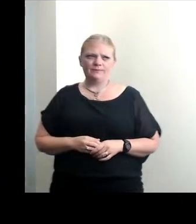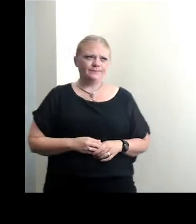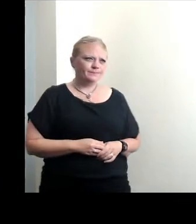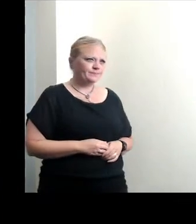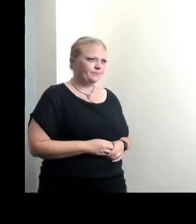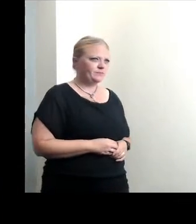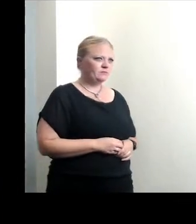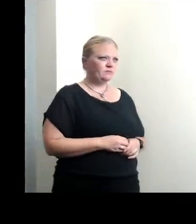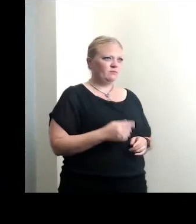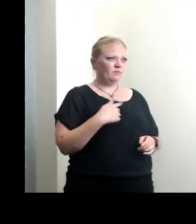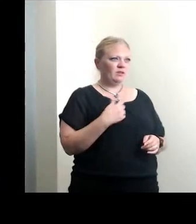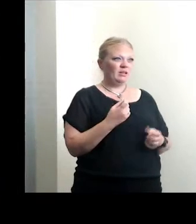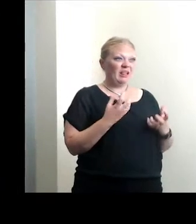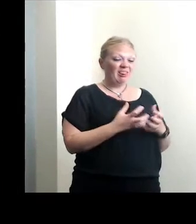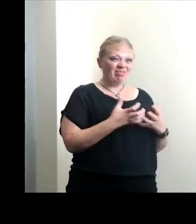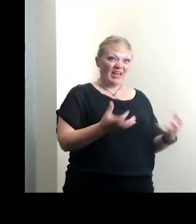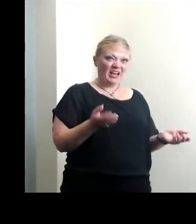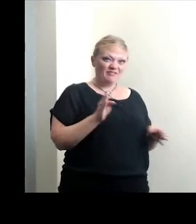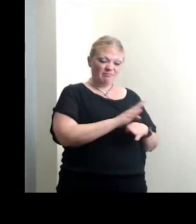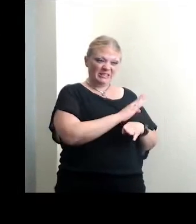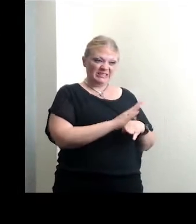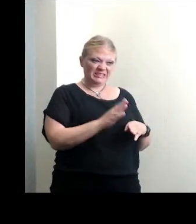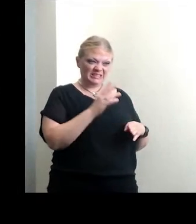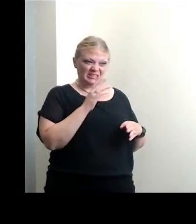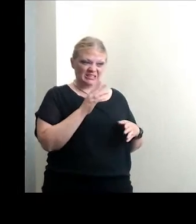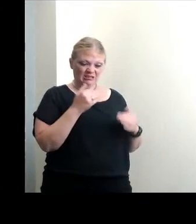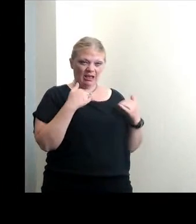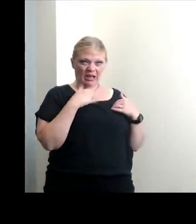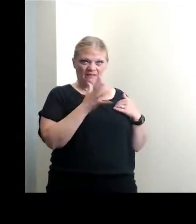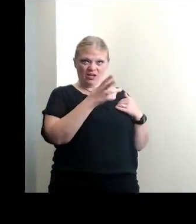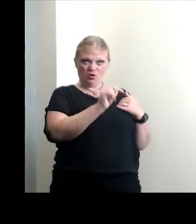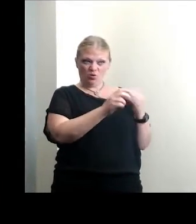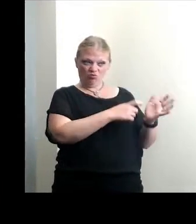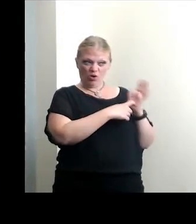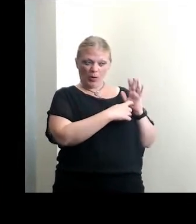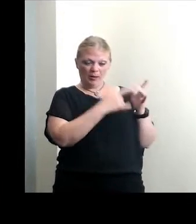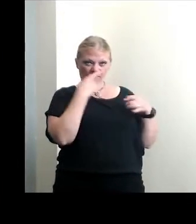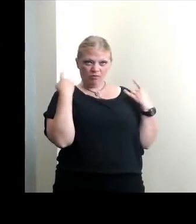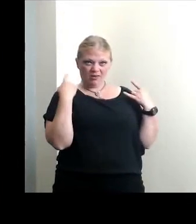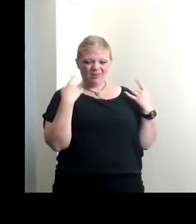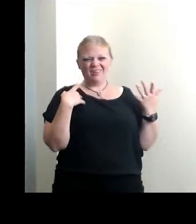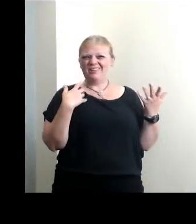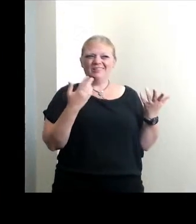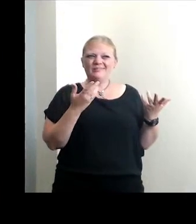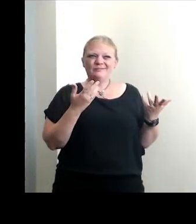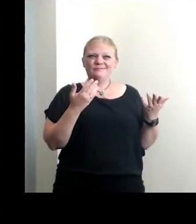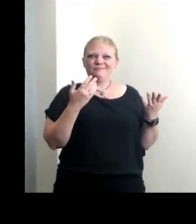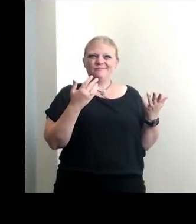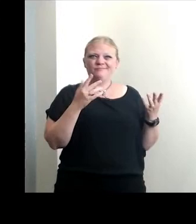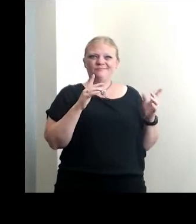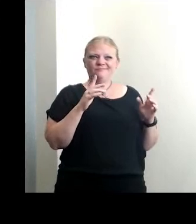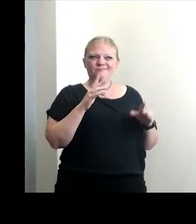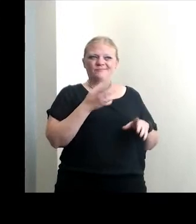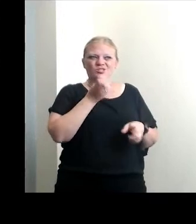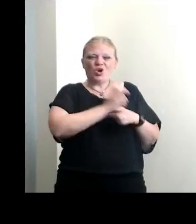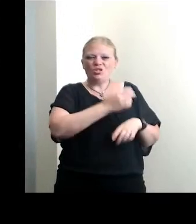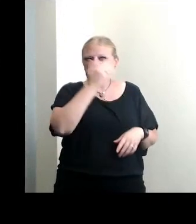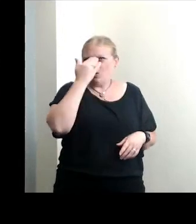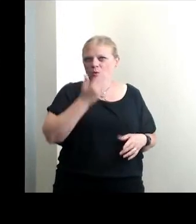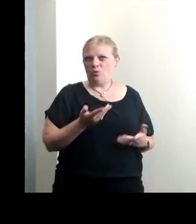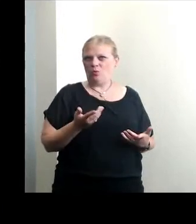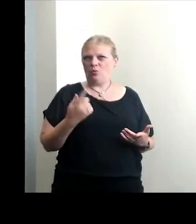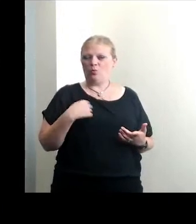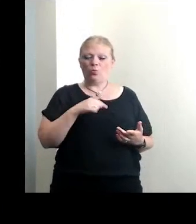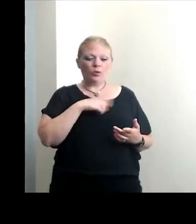was, are there a lot of businesses out there that have implemented their own mask requirements? It's kind of tough to tell. We have to send